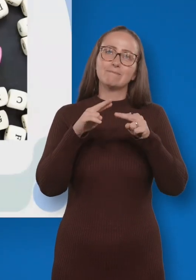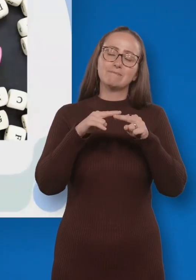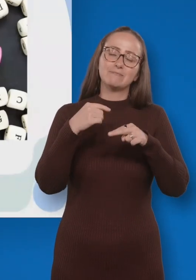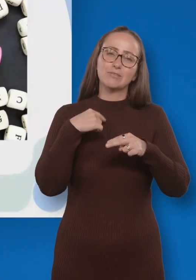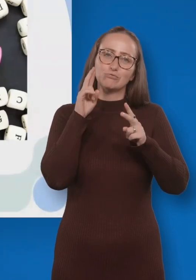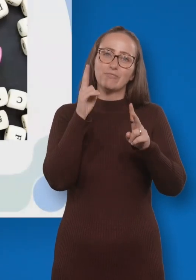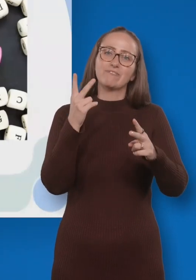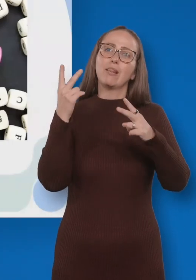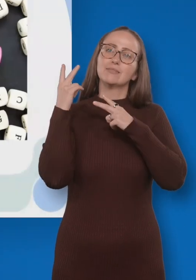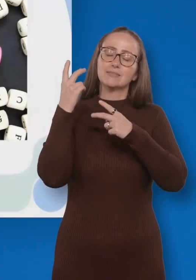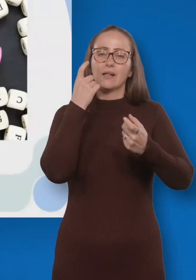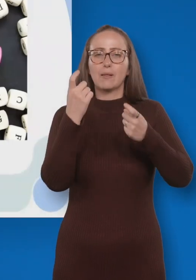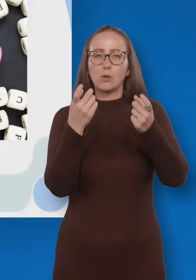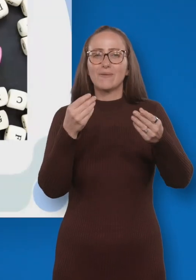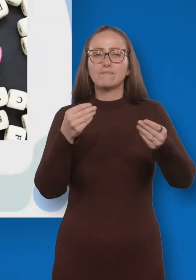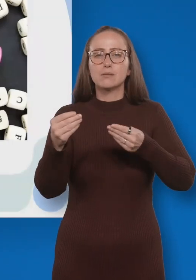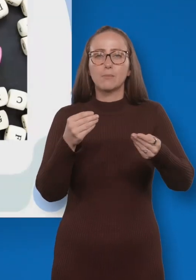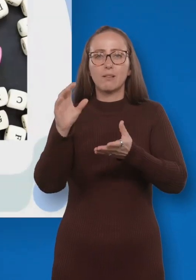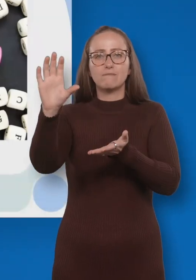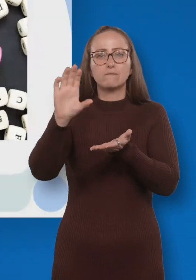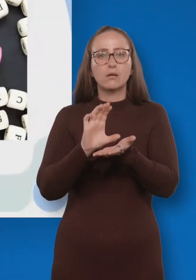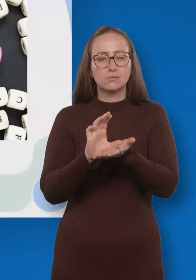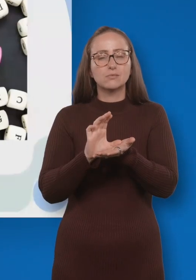seen with the flexible fund, I think people